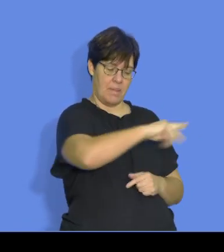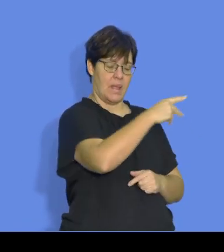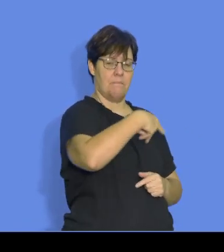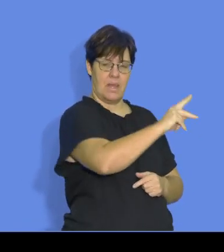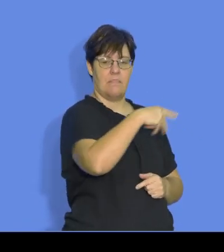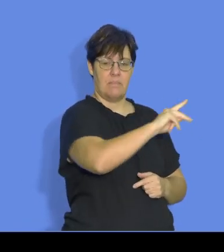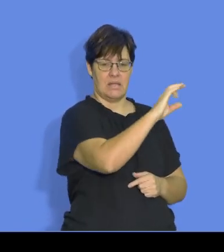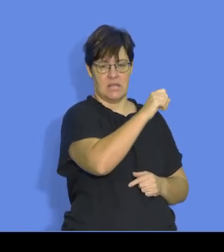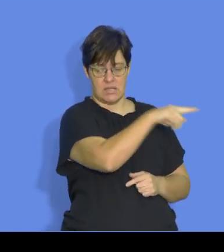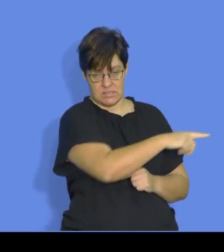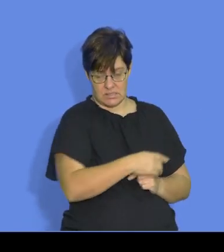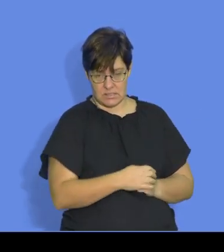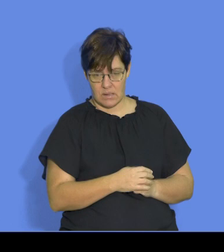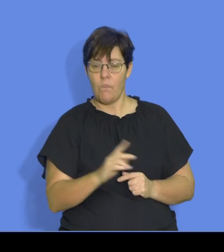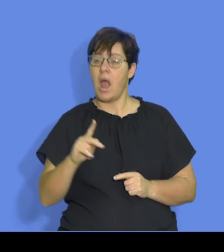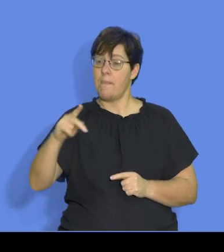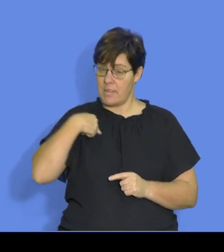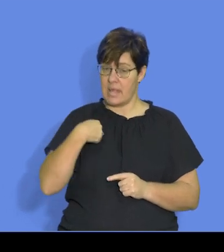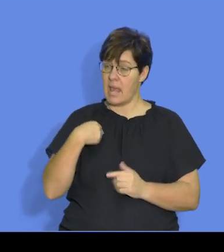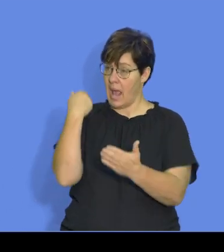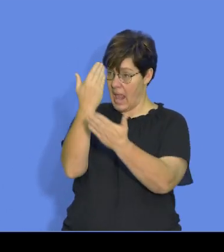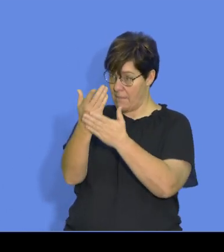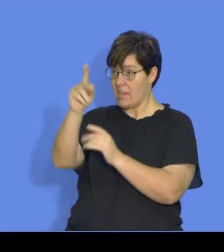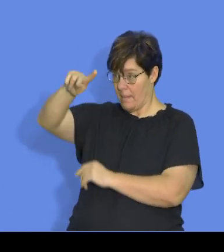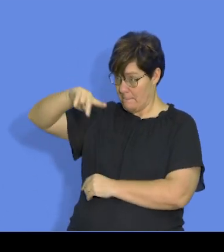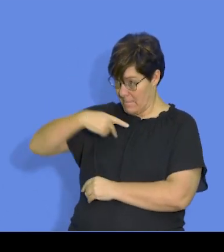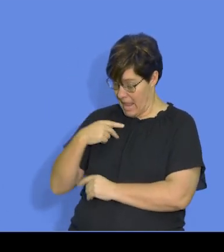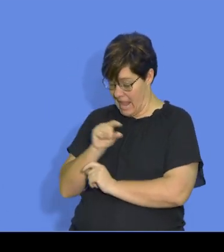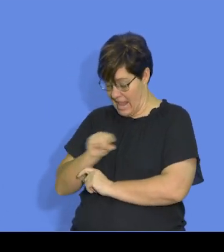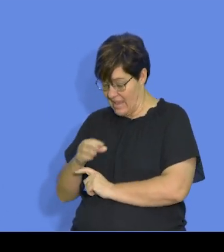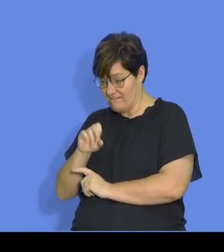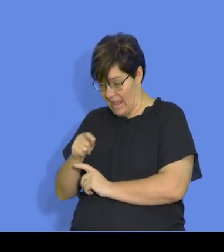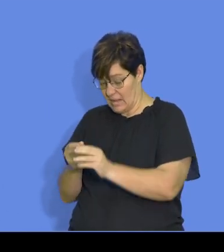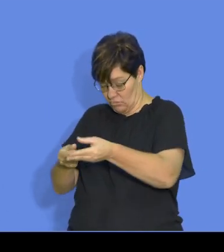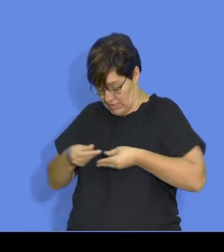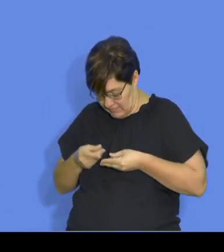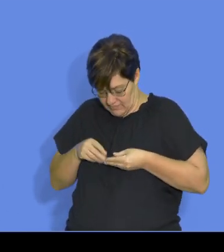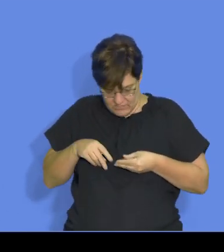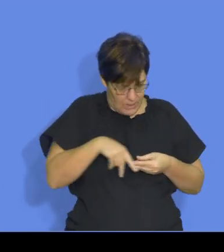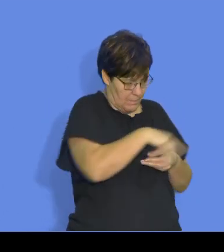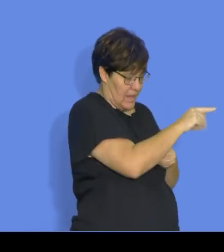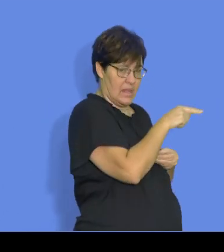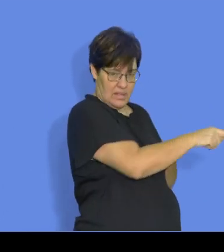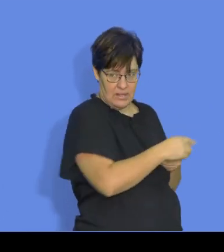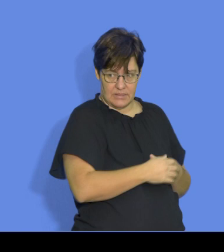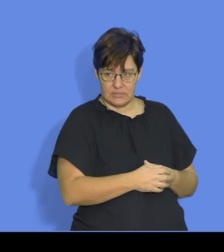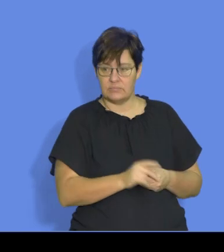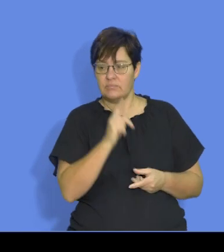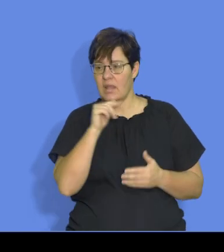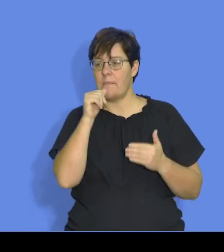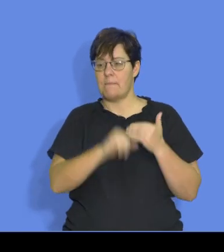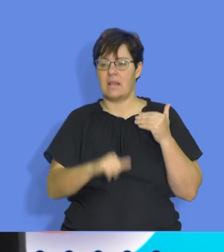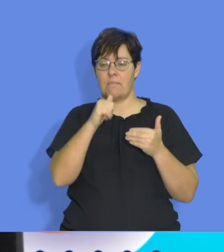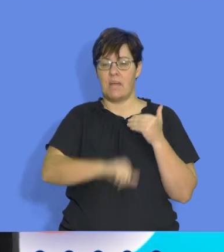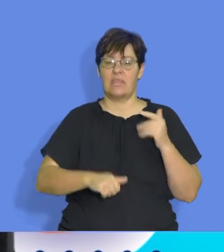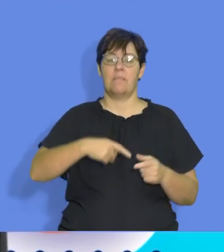businesses that have a turnover of more than 30 million per year, right? can do a monthly return to